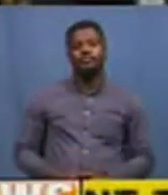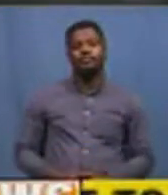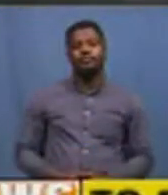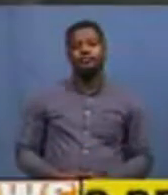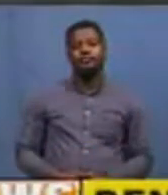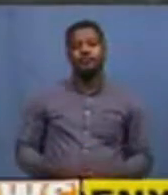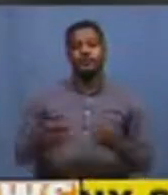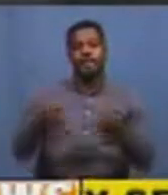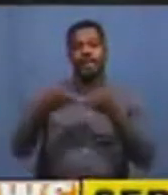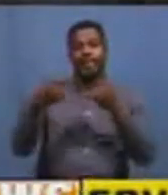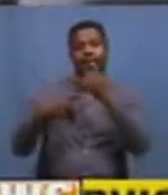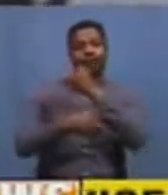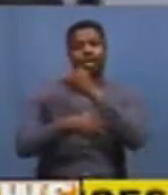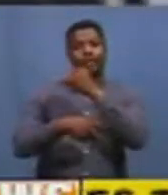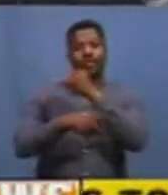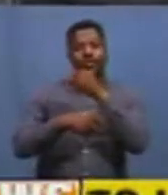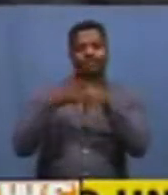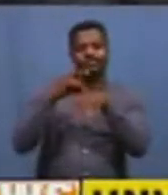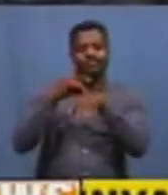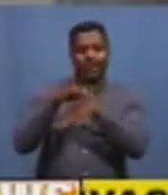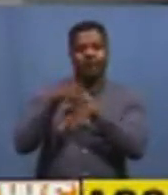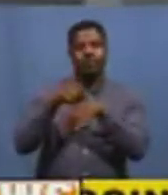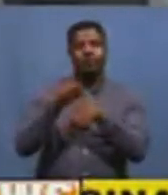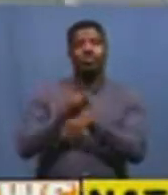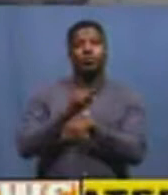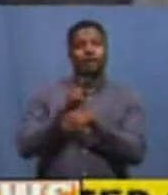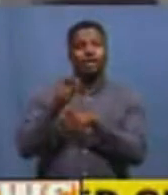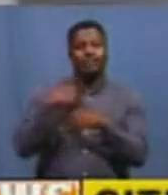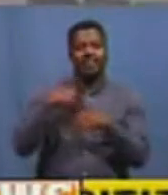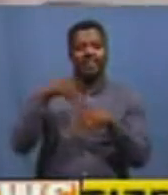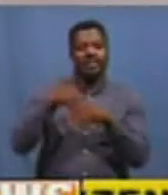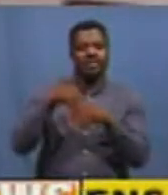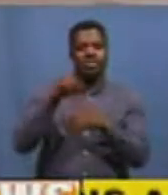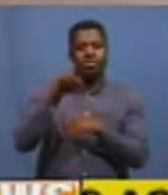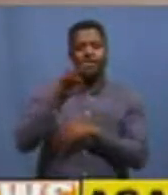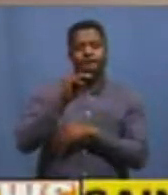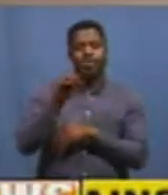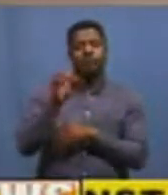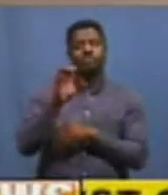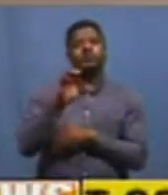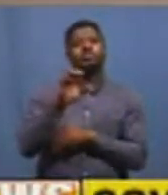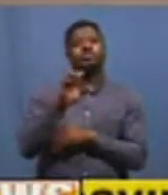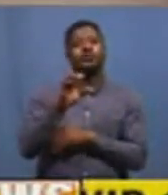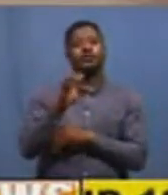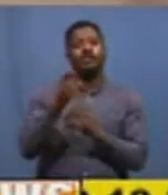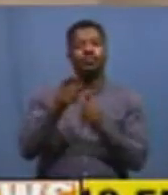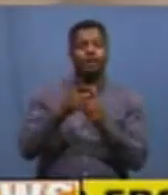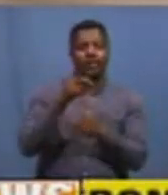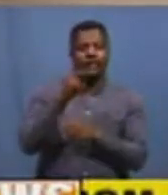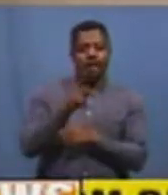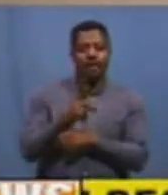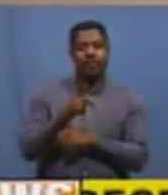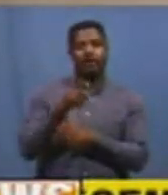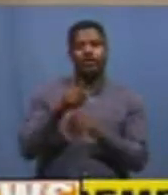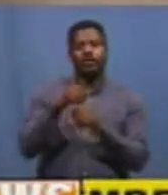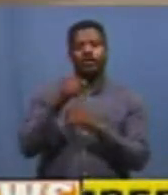Power theft is impacting negatively on its operations. The company has invested about 1 million Ghana cedis in the first half of this year